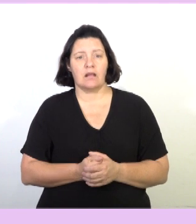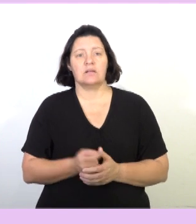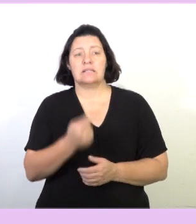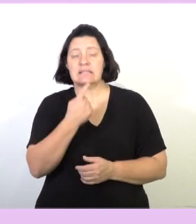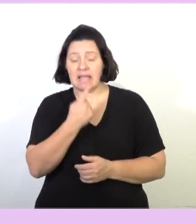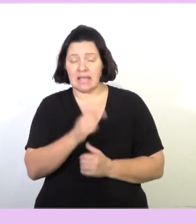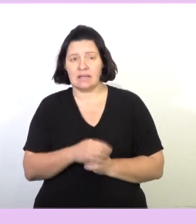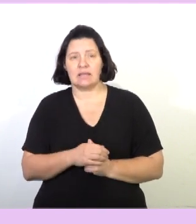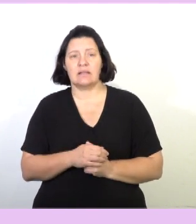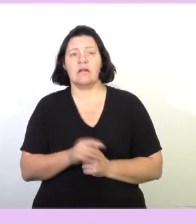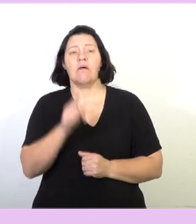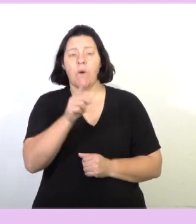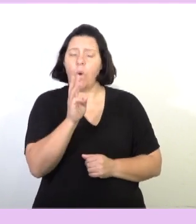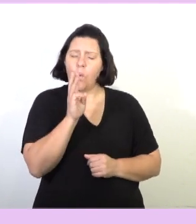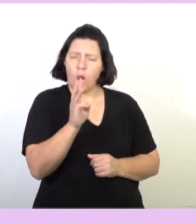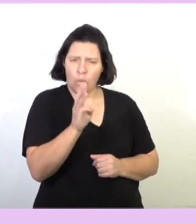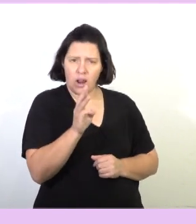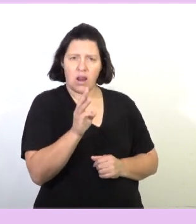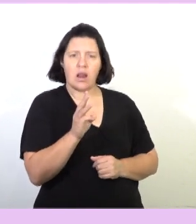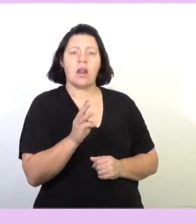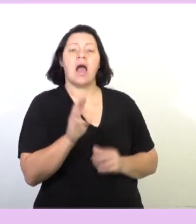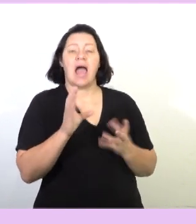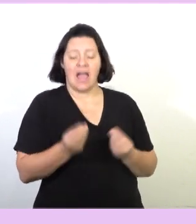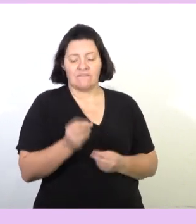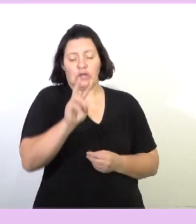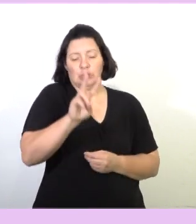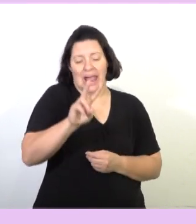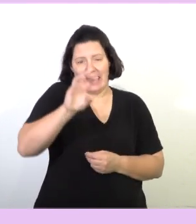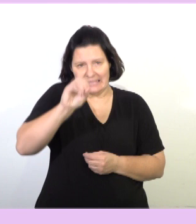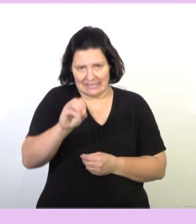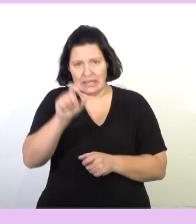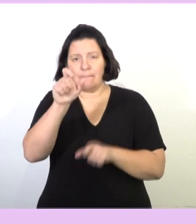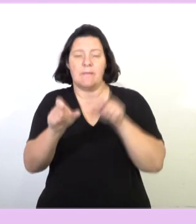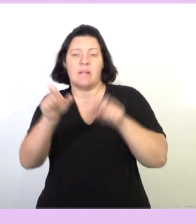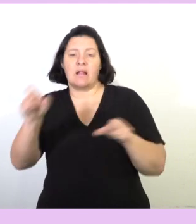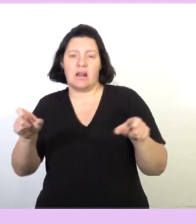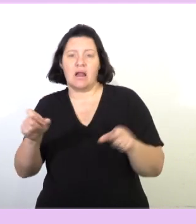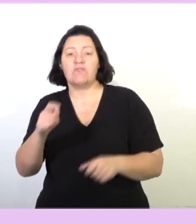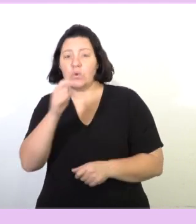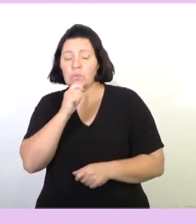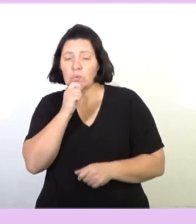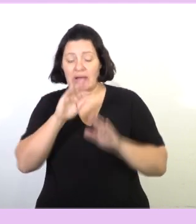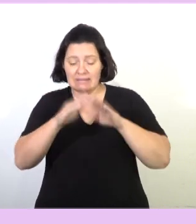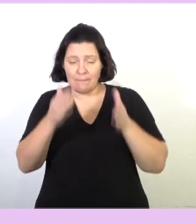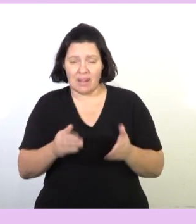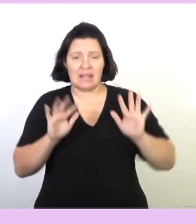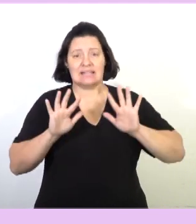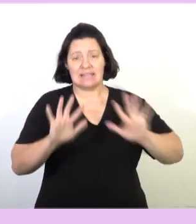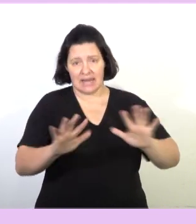Ms. Tladi stated that she will be able to accommodate 20 guests if she used 10